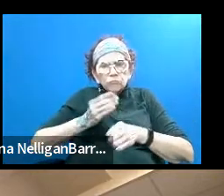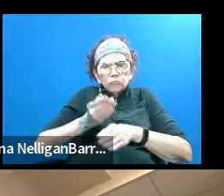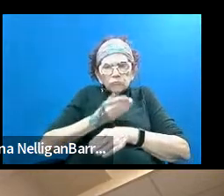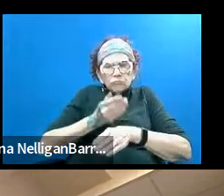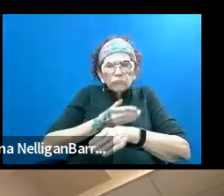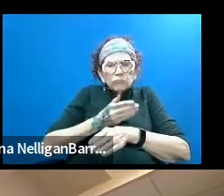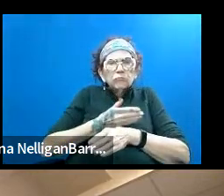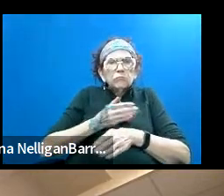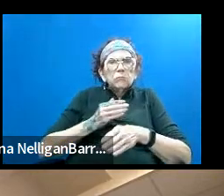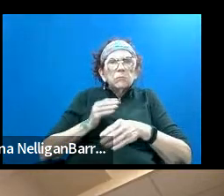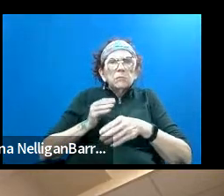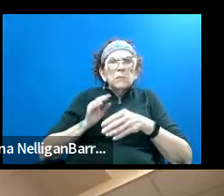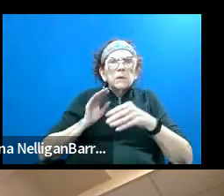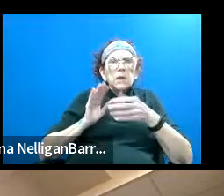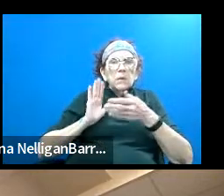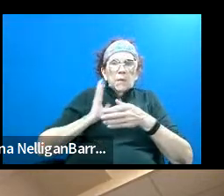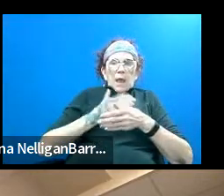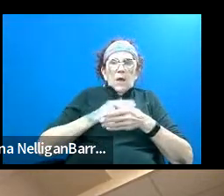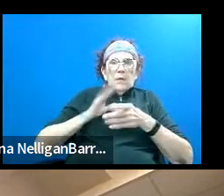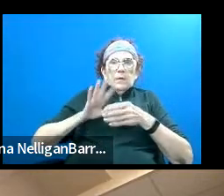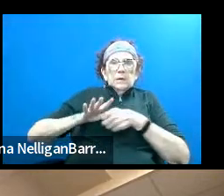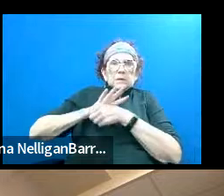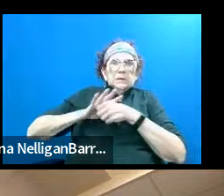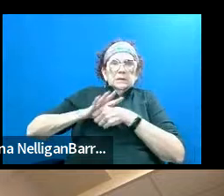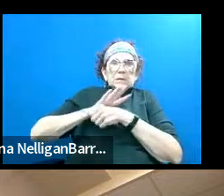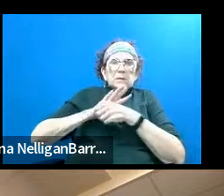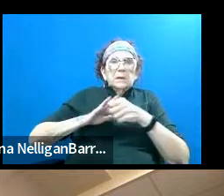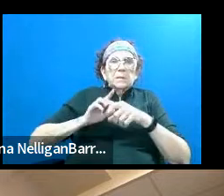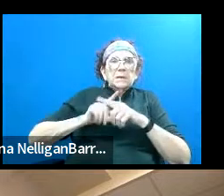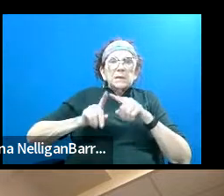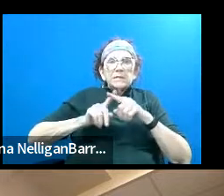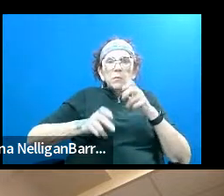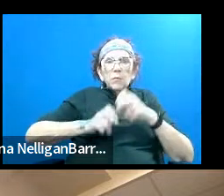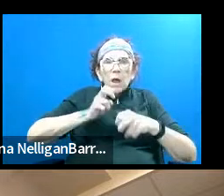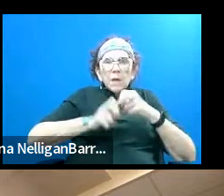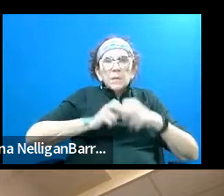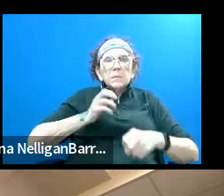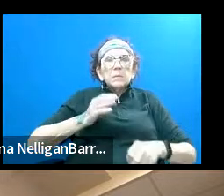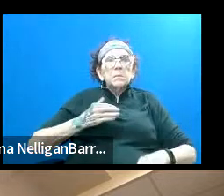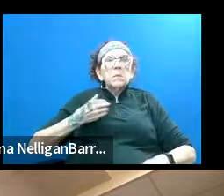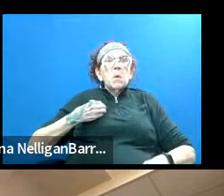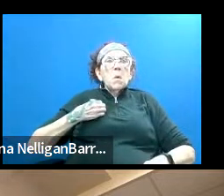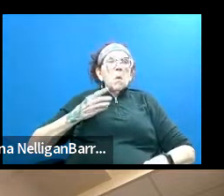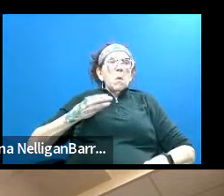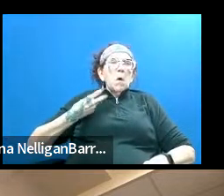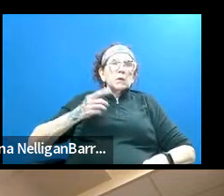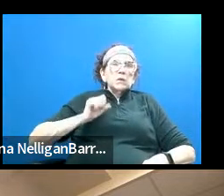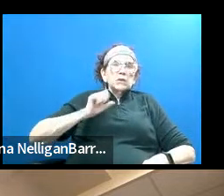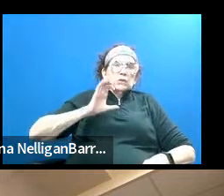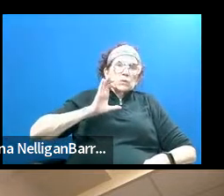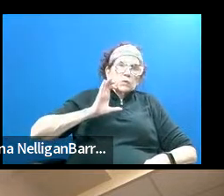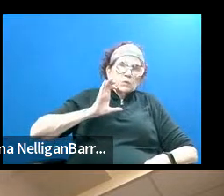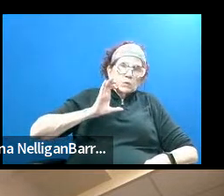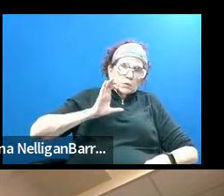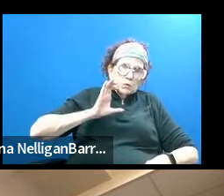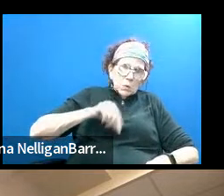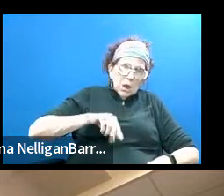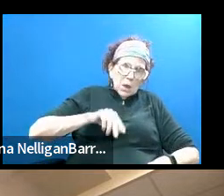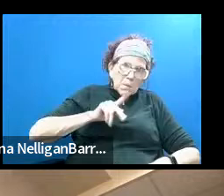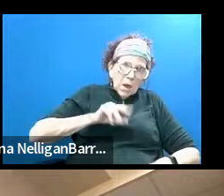been having with Washington Square neighbors and some of the churches around there about the idea